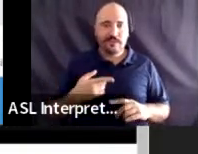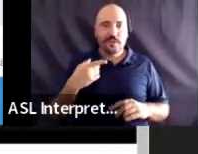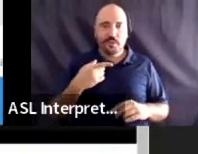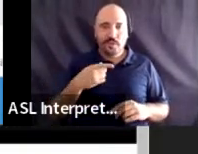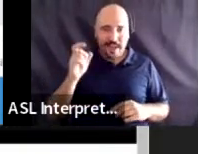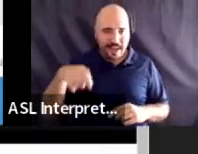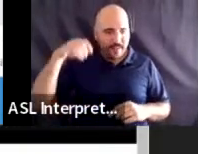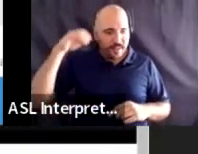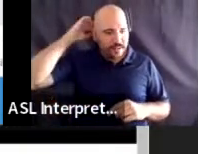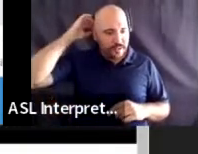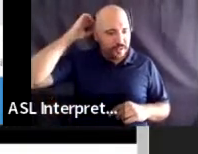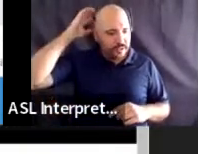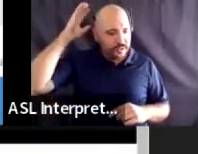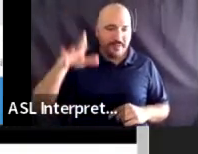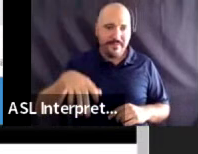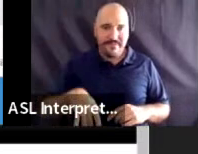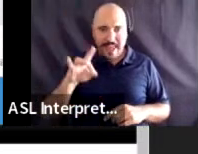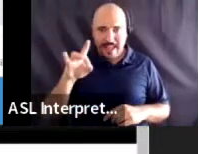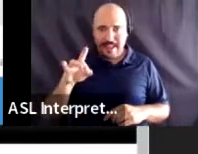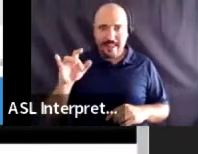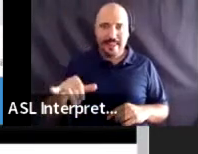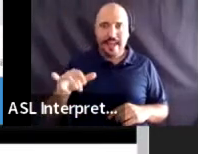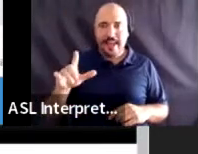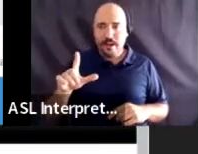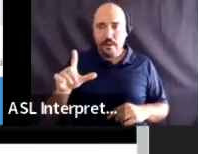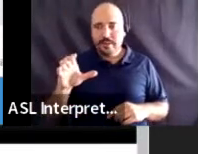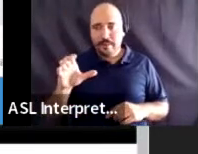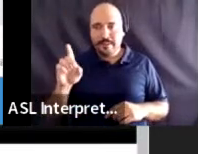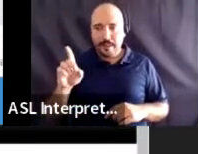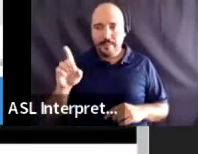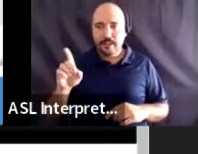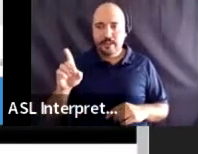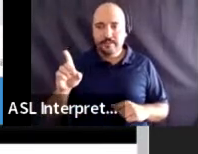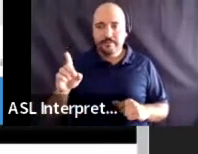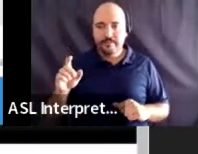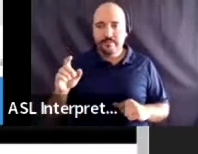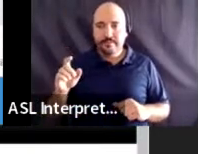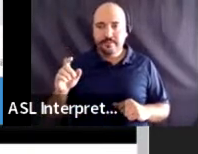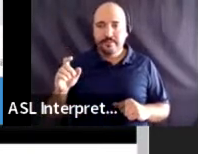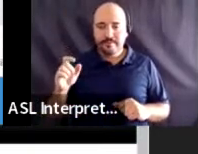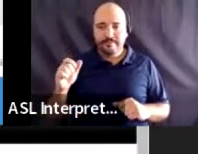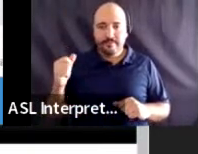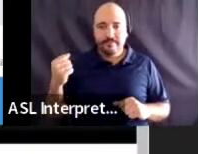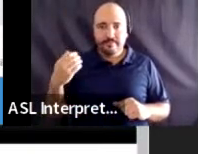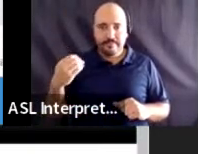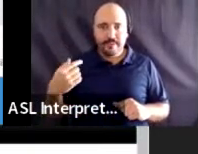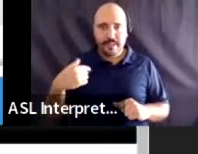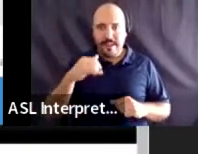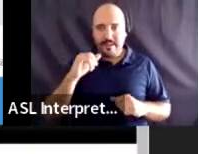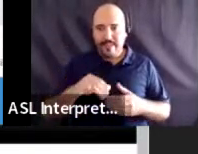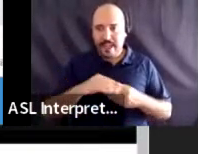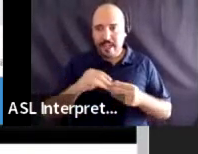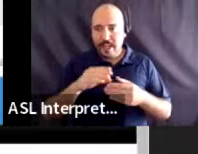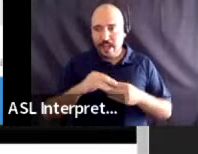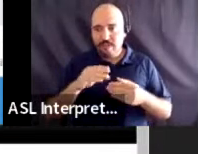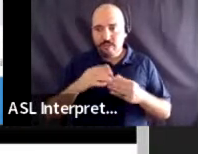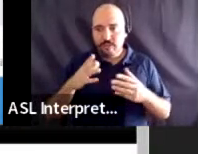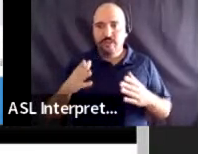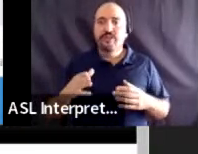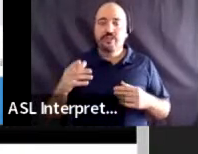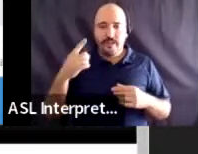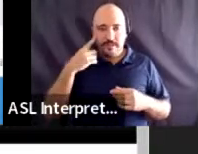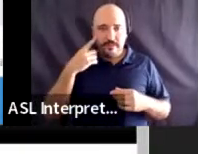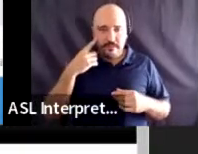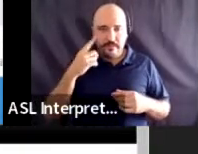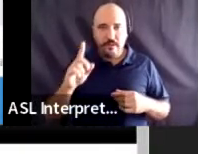have to sort of find the lowest common denominator, because you've got narrator for Windows, voiceover for